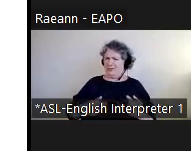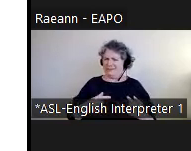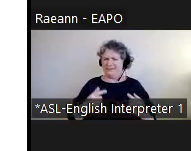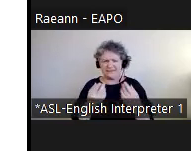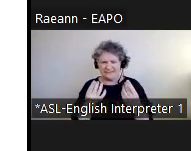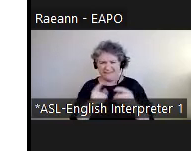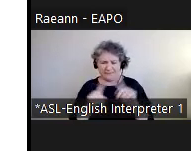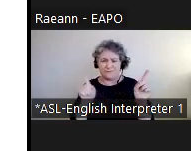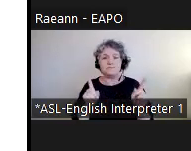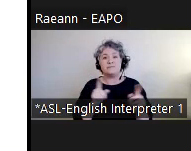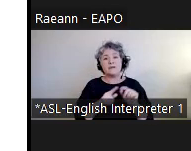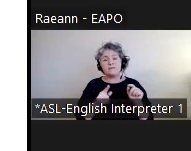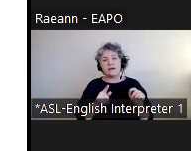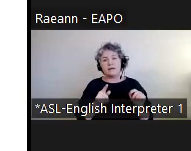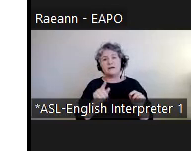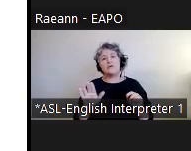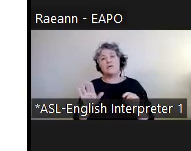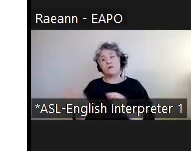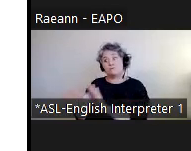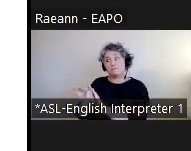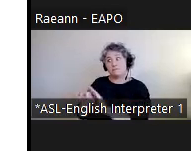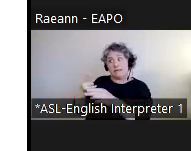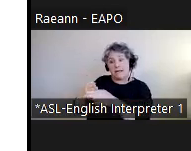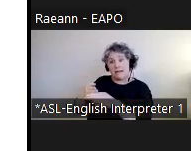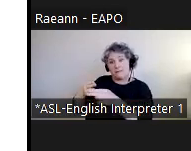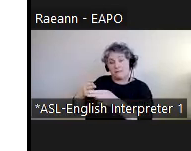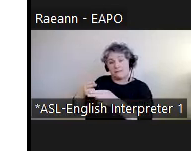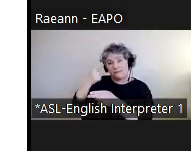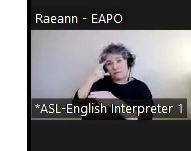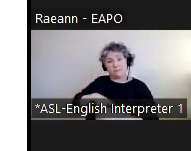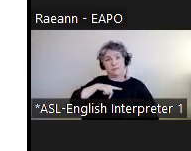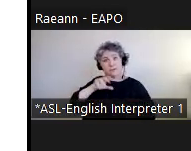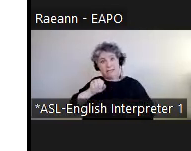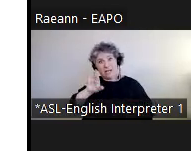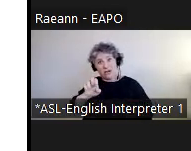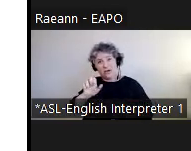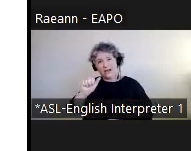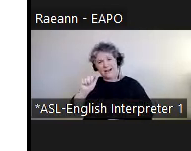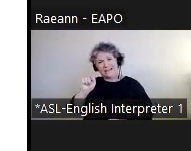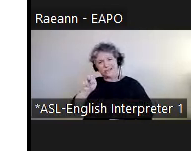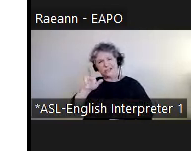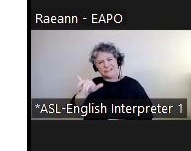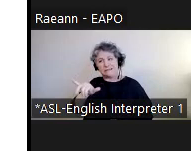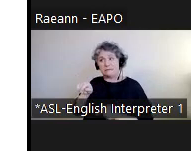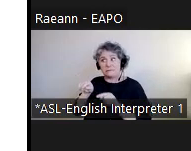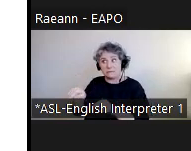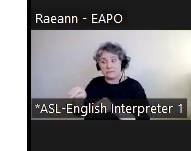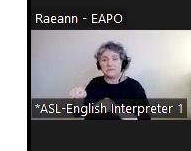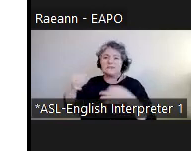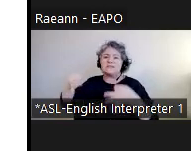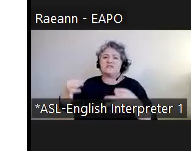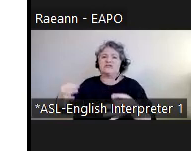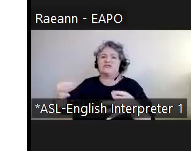that your attorney for personal care is a decision maker and not a healthcare provider.